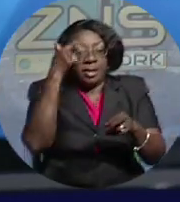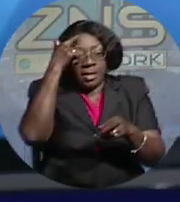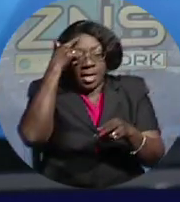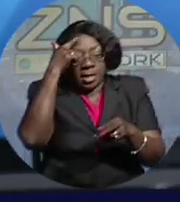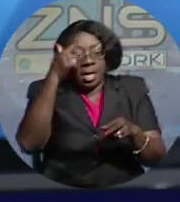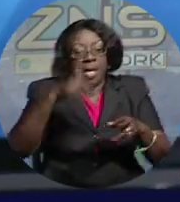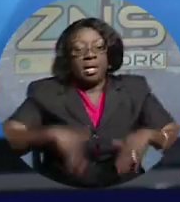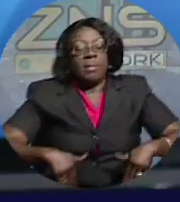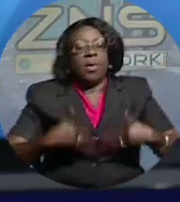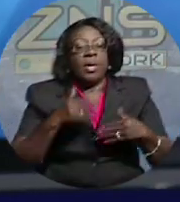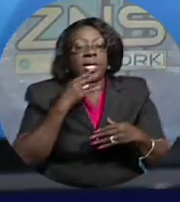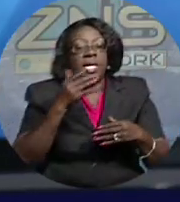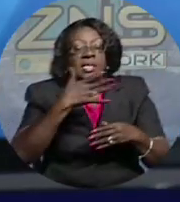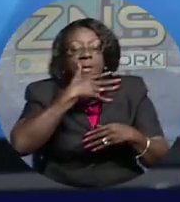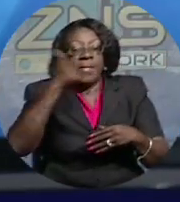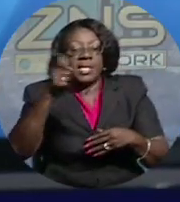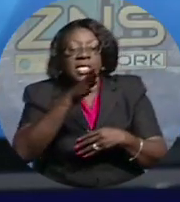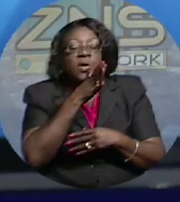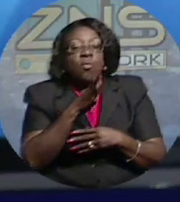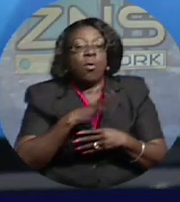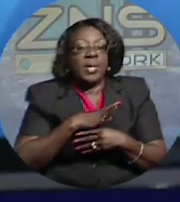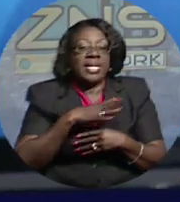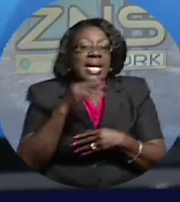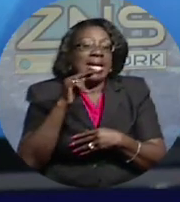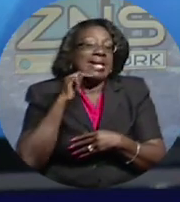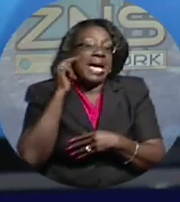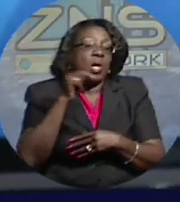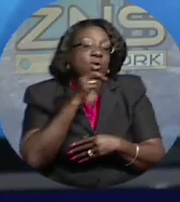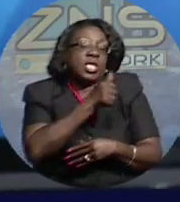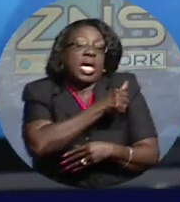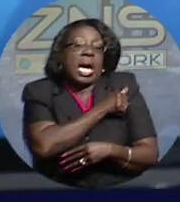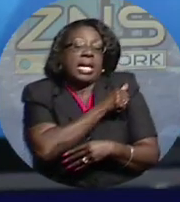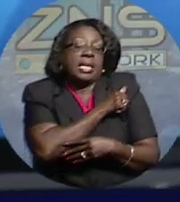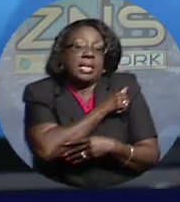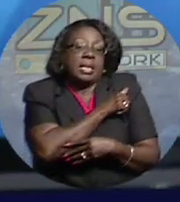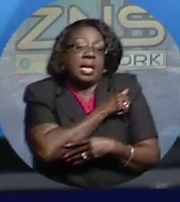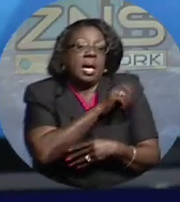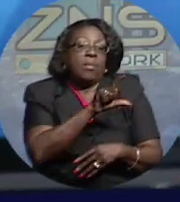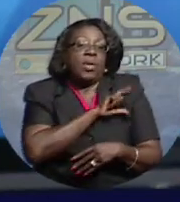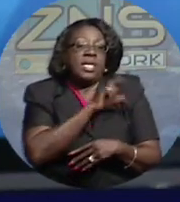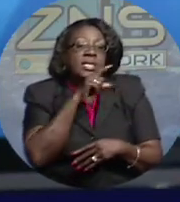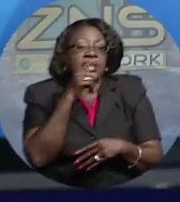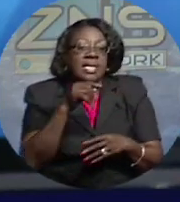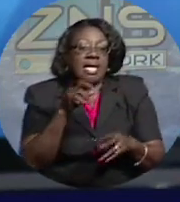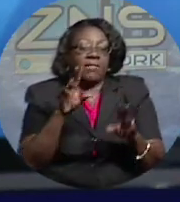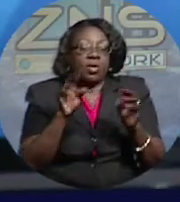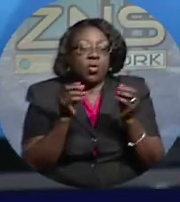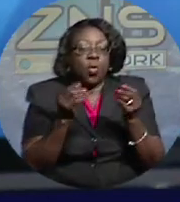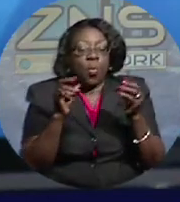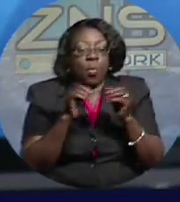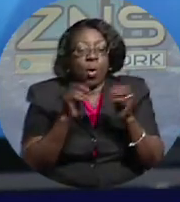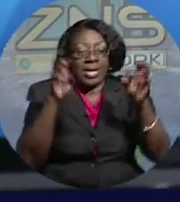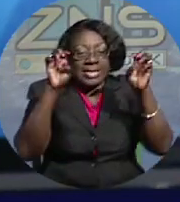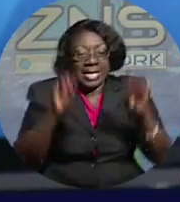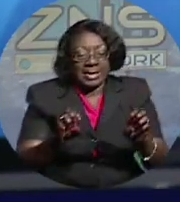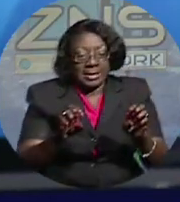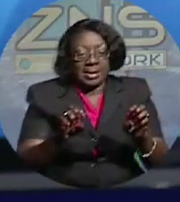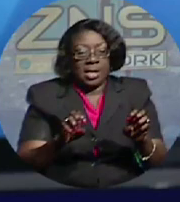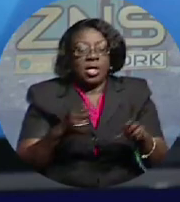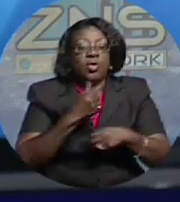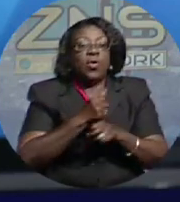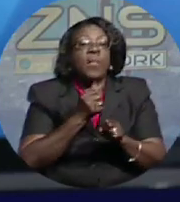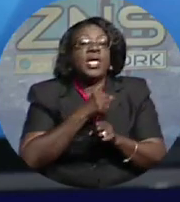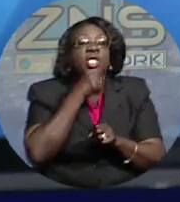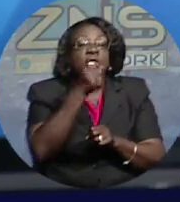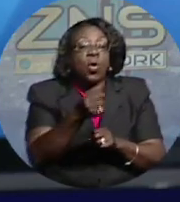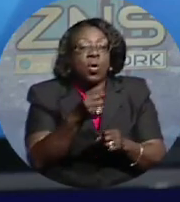missing female 24-year-old Nyoshi Adderley of Rupperdean Lane, police say forensic tests will have to be conducted before they can